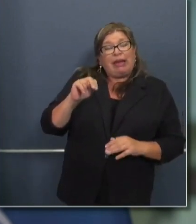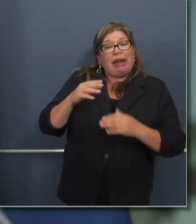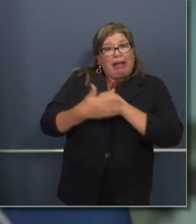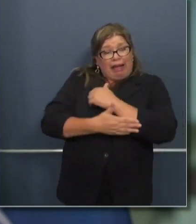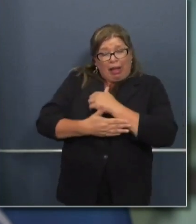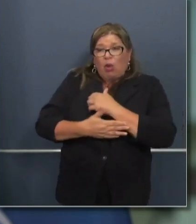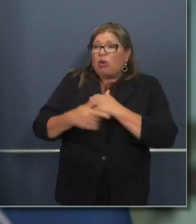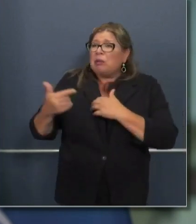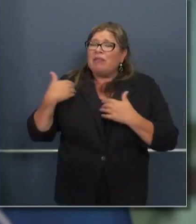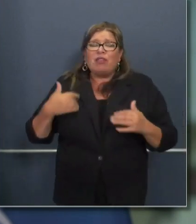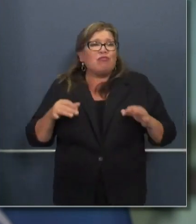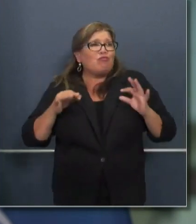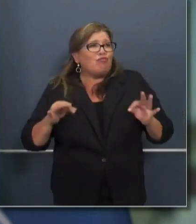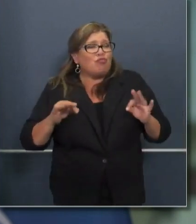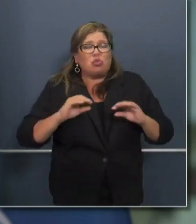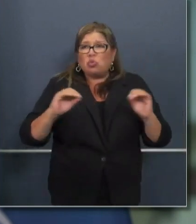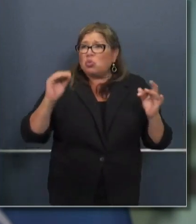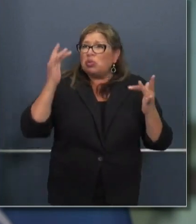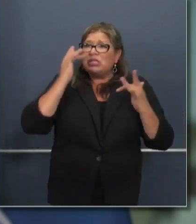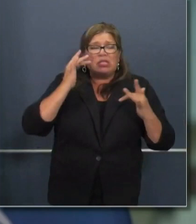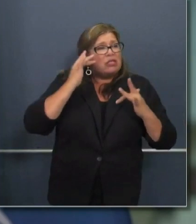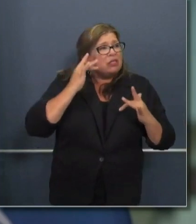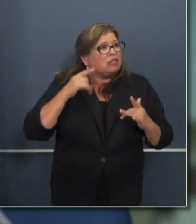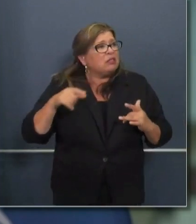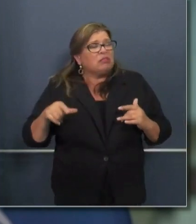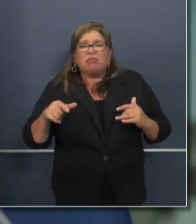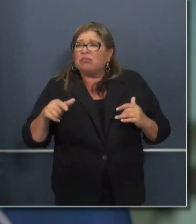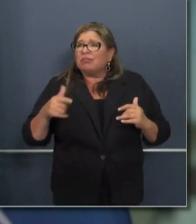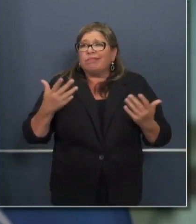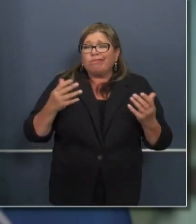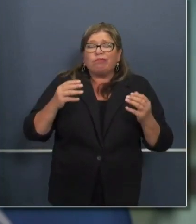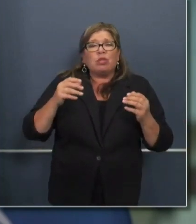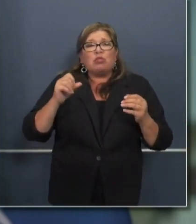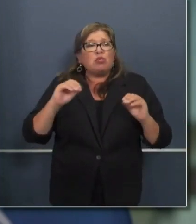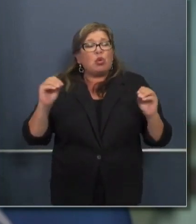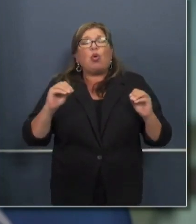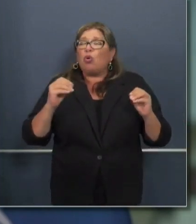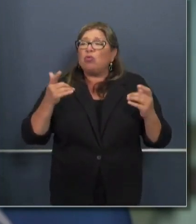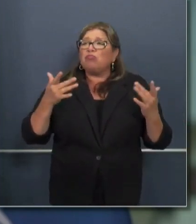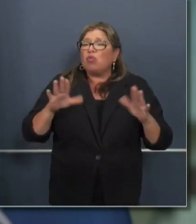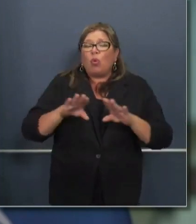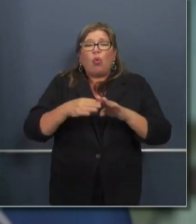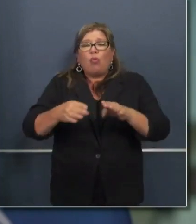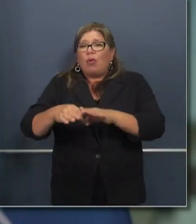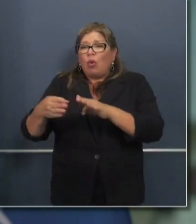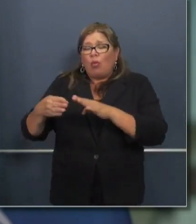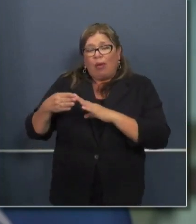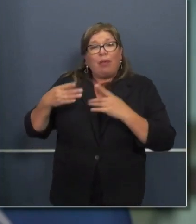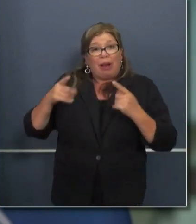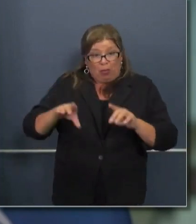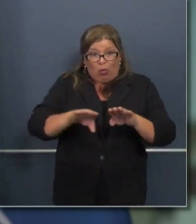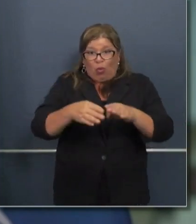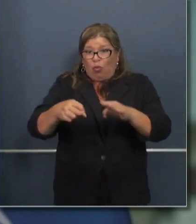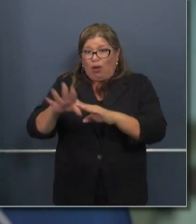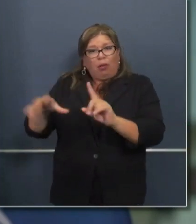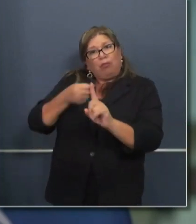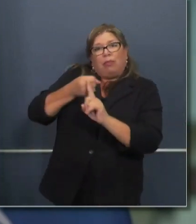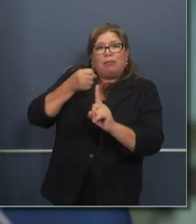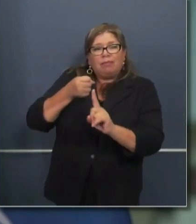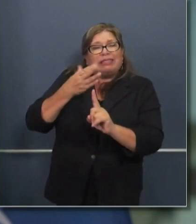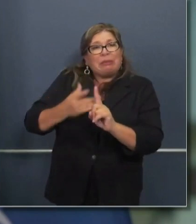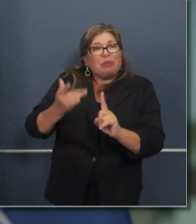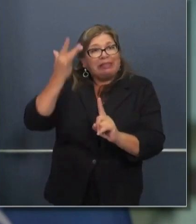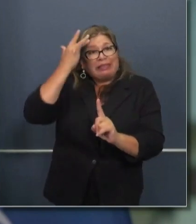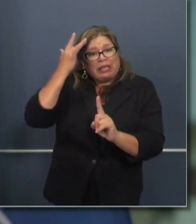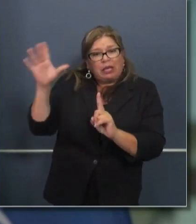Health director decided to pull back a little bit, only to move forward again when certain criteria and conditions were